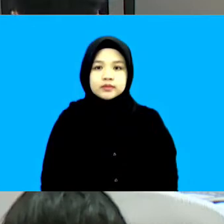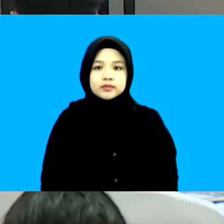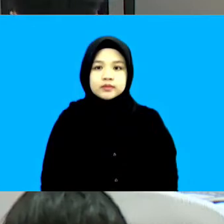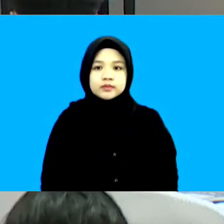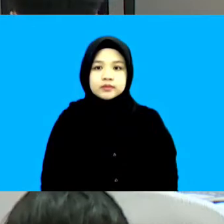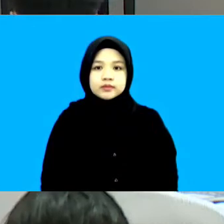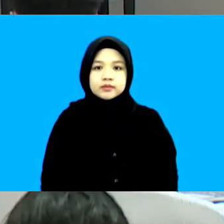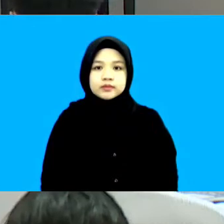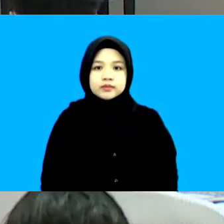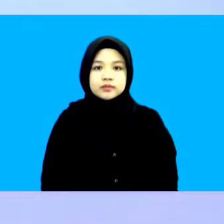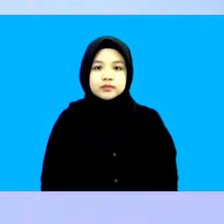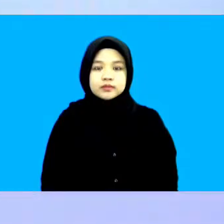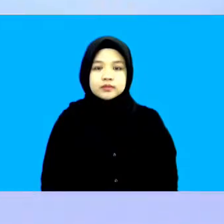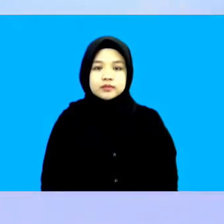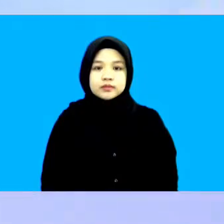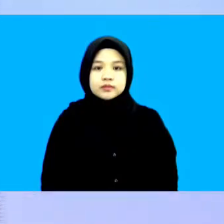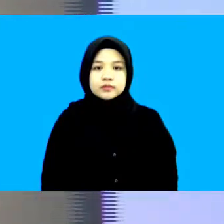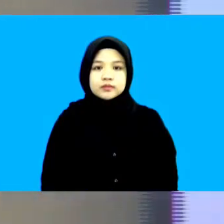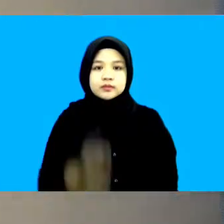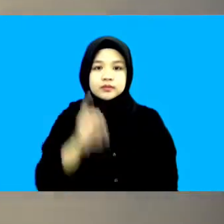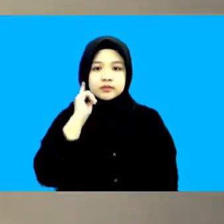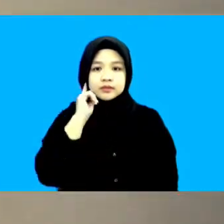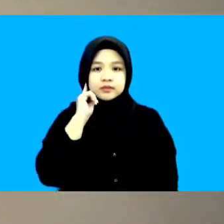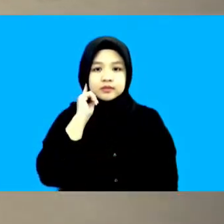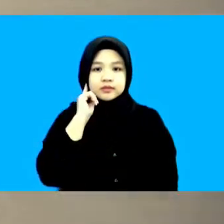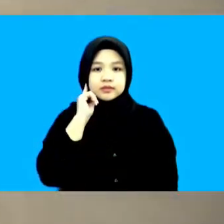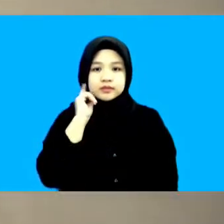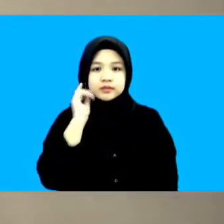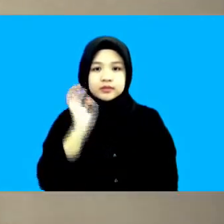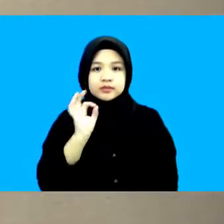Bambang. And the last but not least,